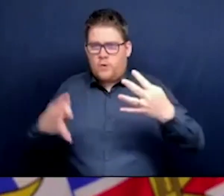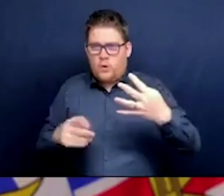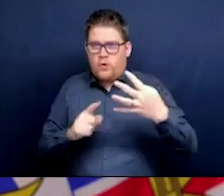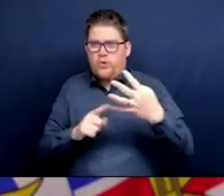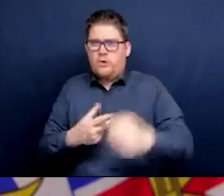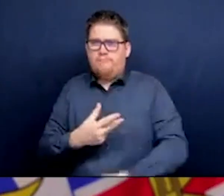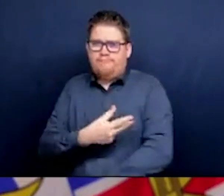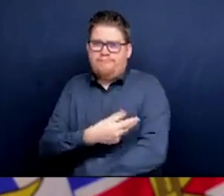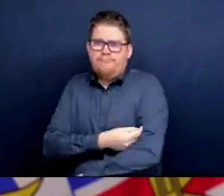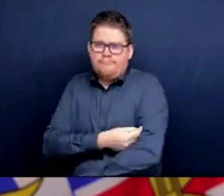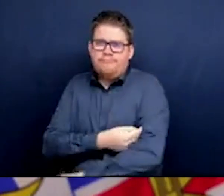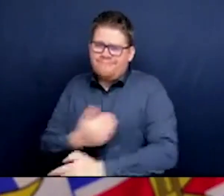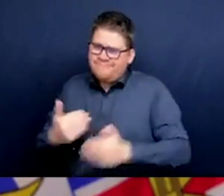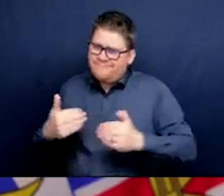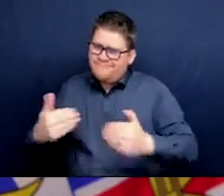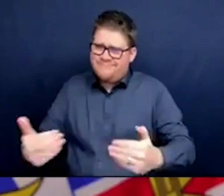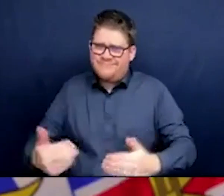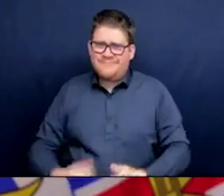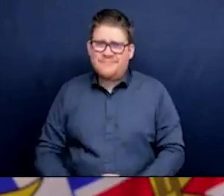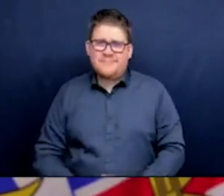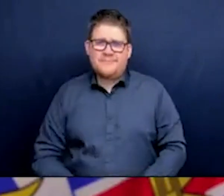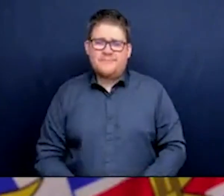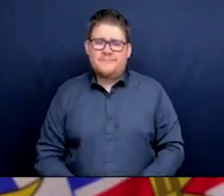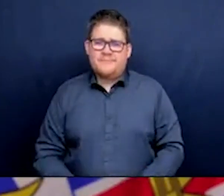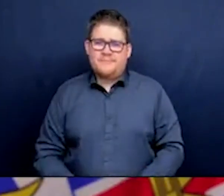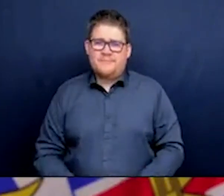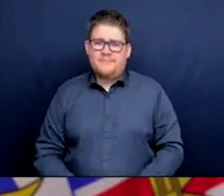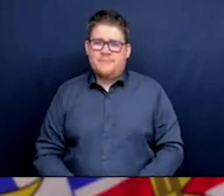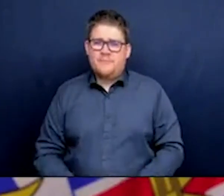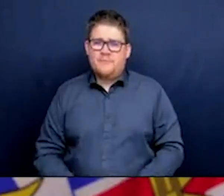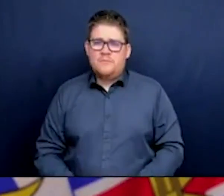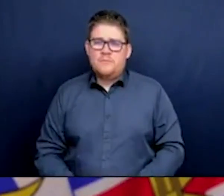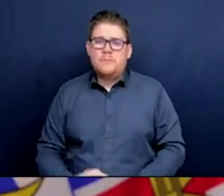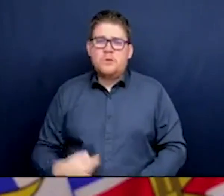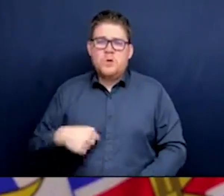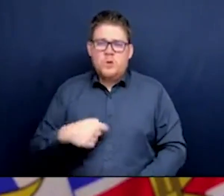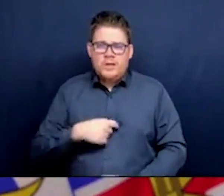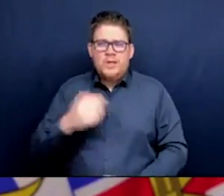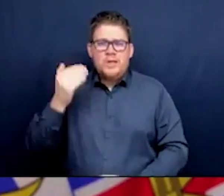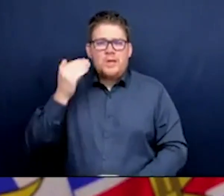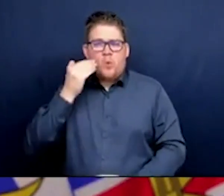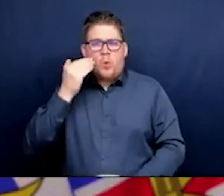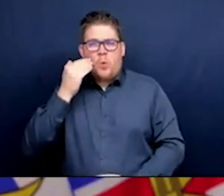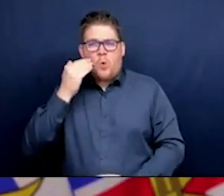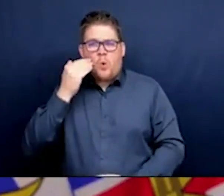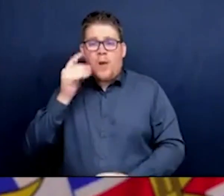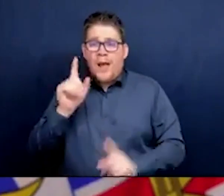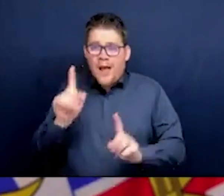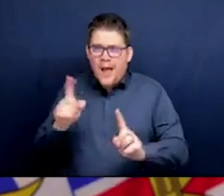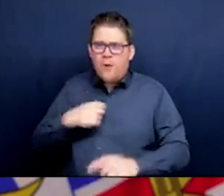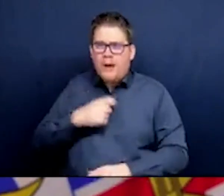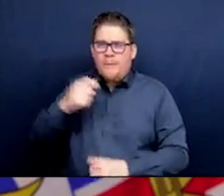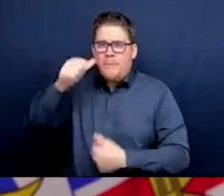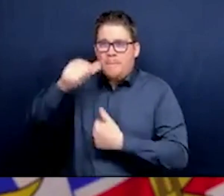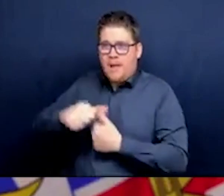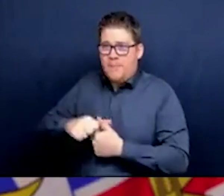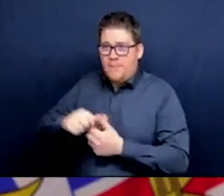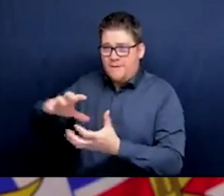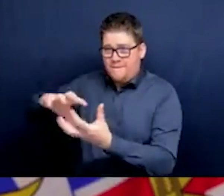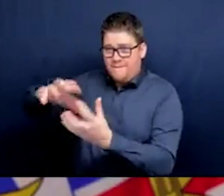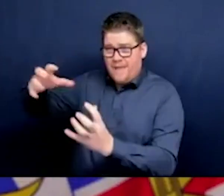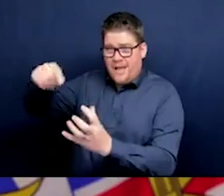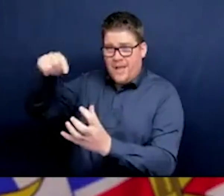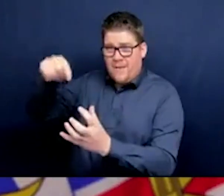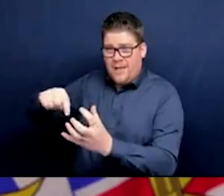that the SARS-CoV-2 virus is still circulating around the world, and I don't need to say that. This virus is pernicious and